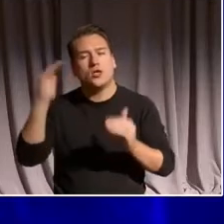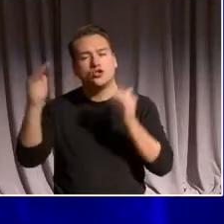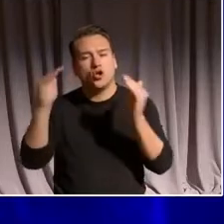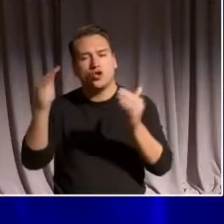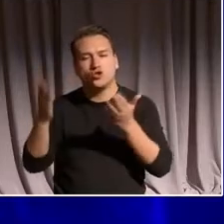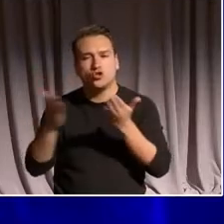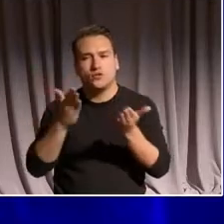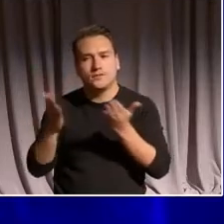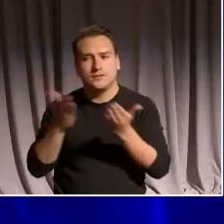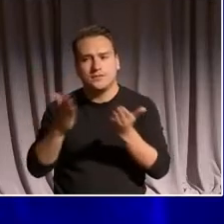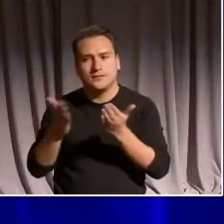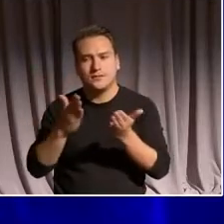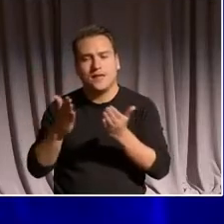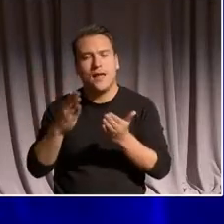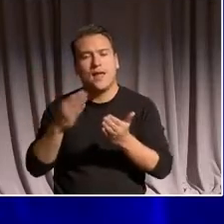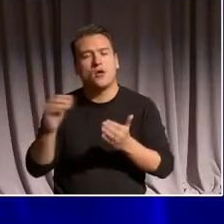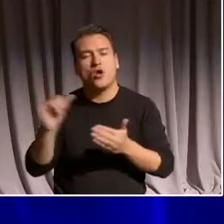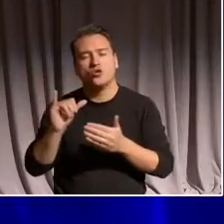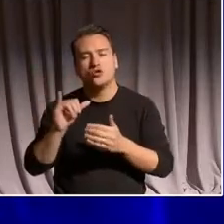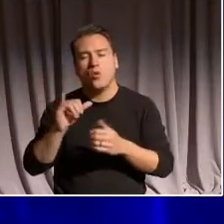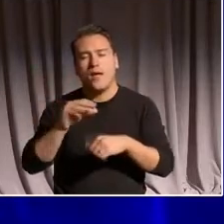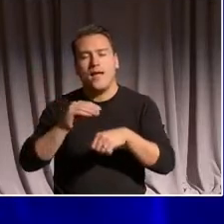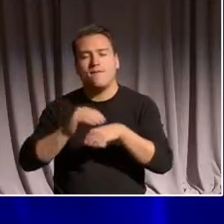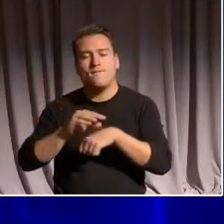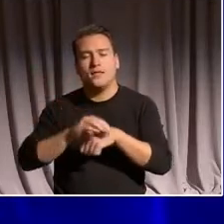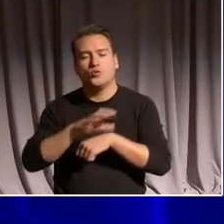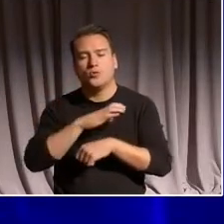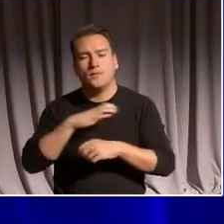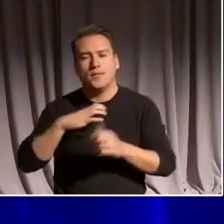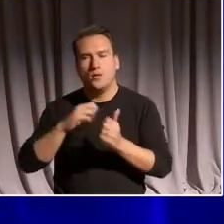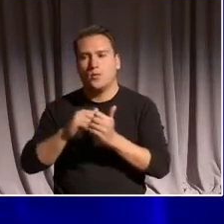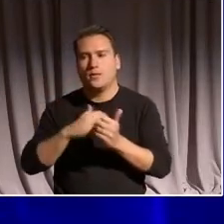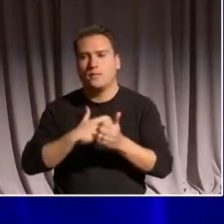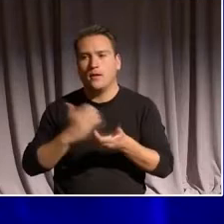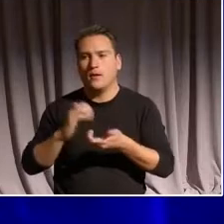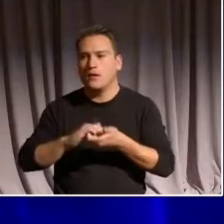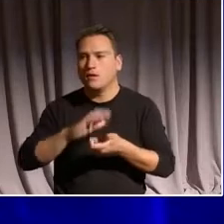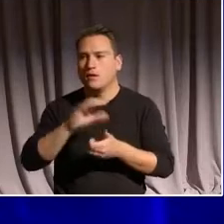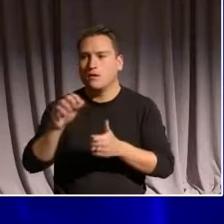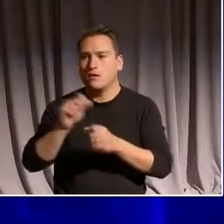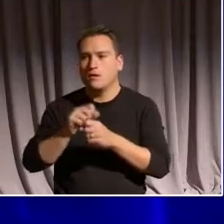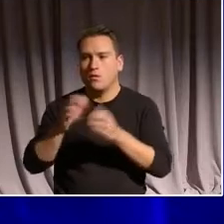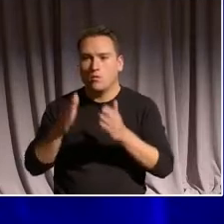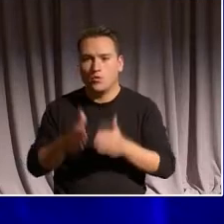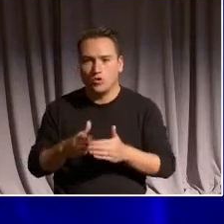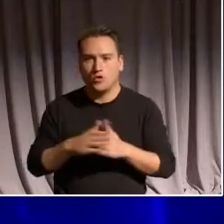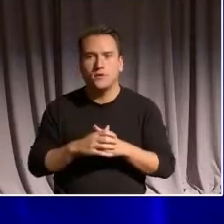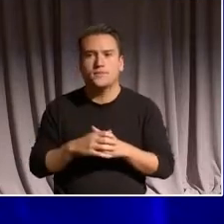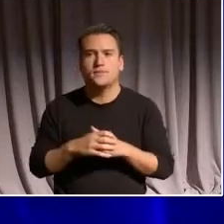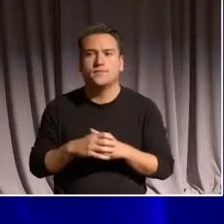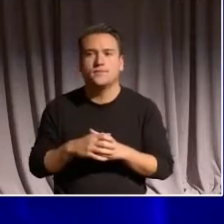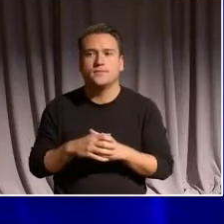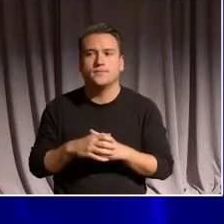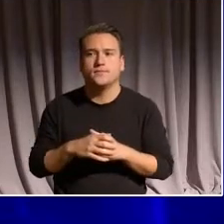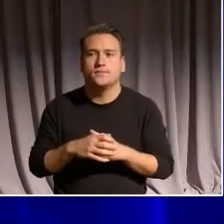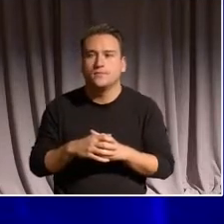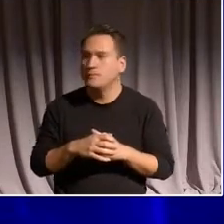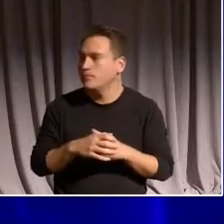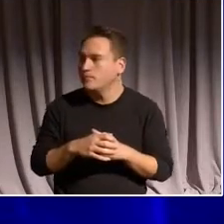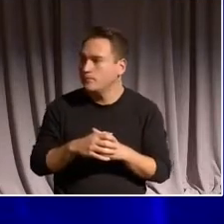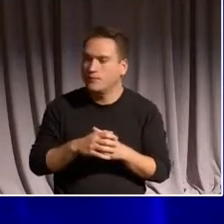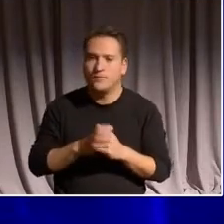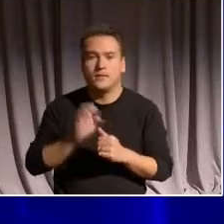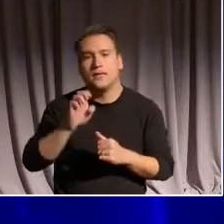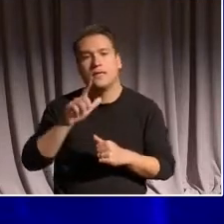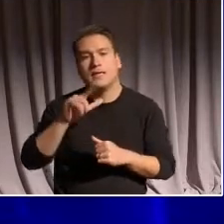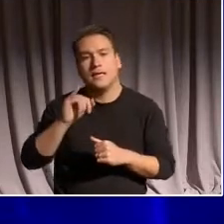the ADRC Advisory Committee with my colleague. Victoria Jump from the Yay. Ventura County ADRC. So Eli is